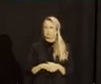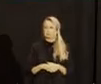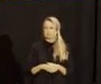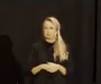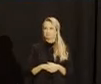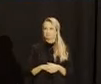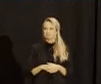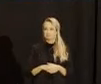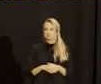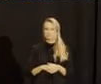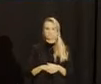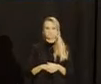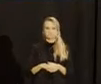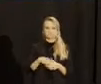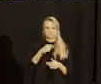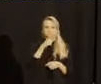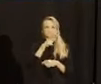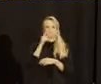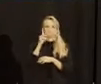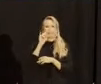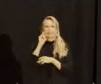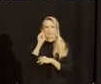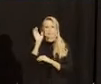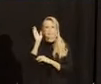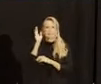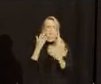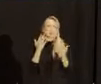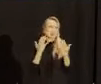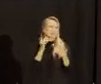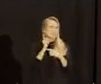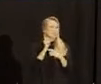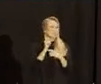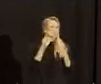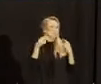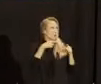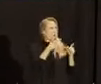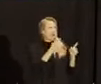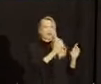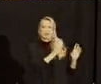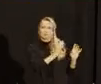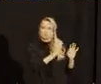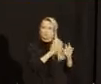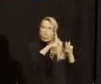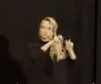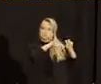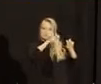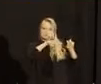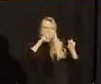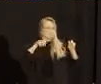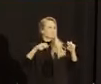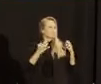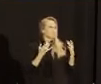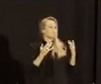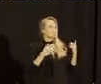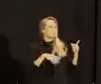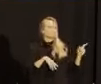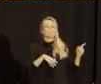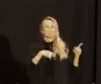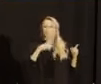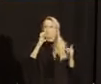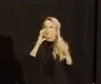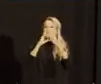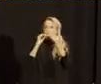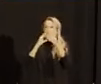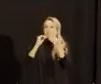Our keynote panelists. We're going to give them a minute, and while they're coming up and settling in, I'm going to tell you a little bit about